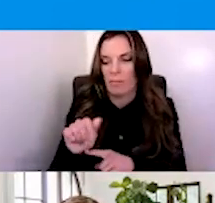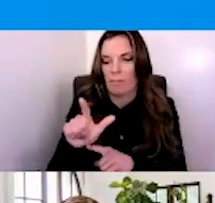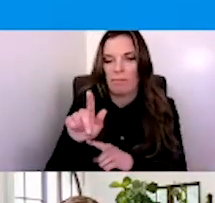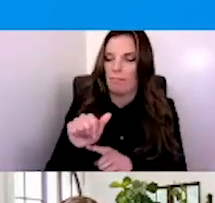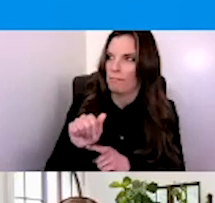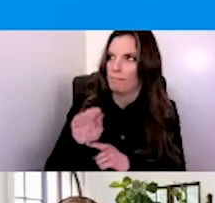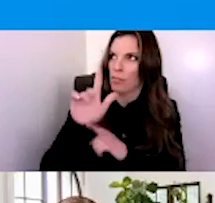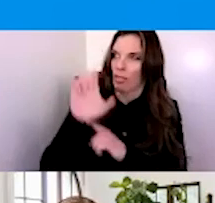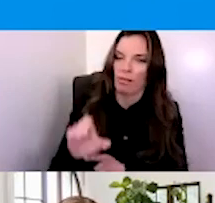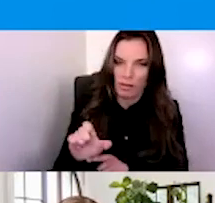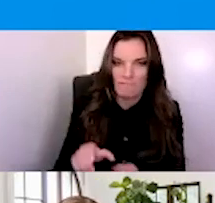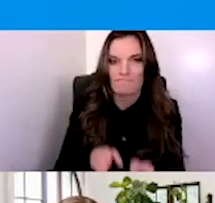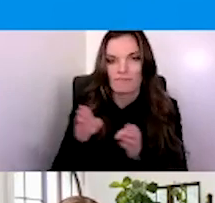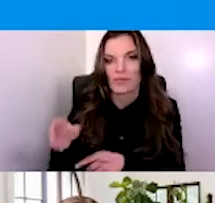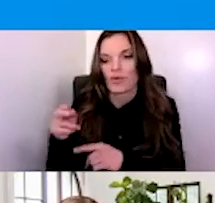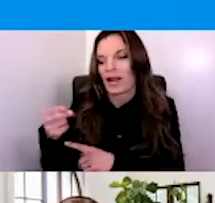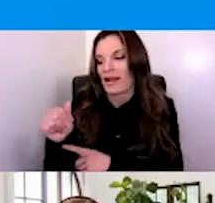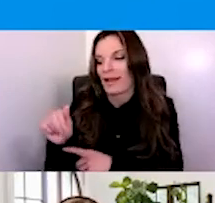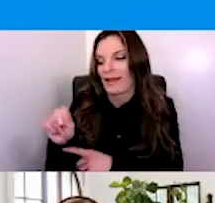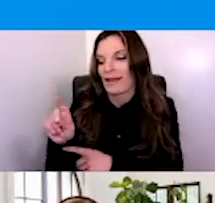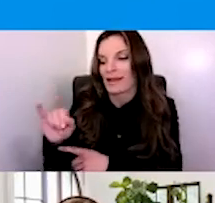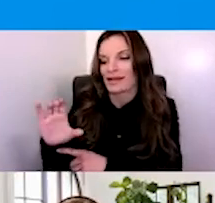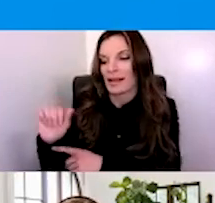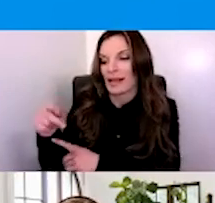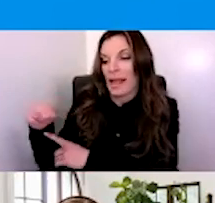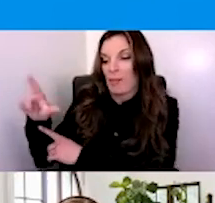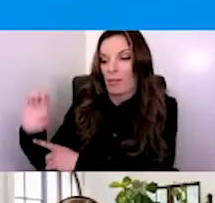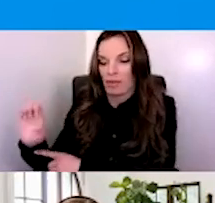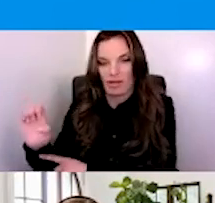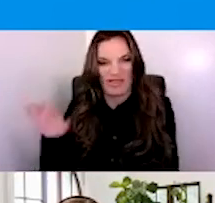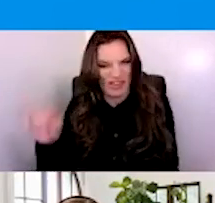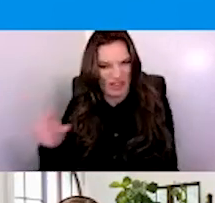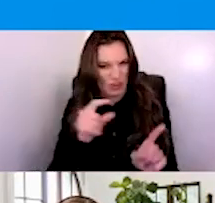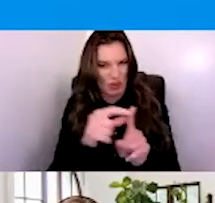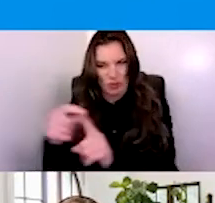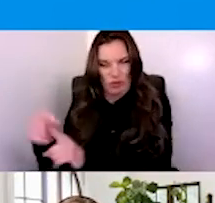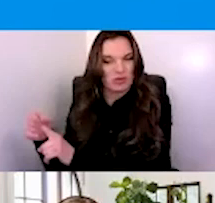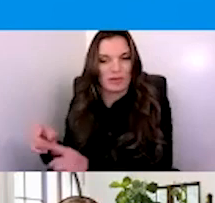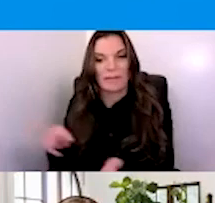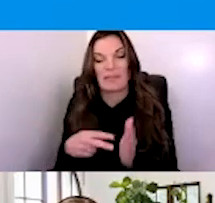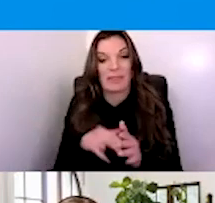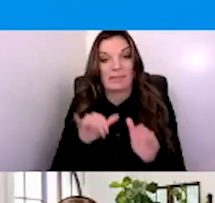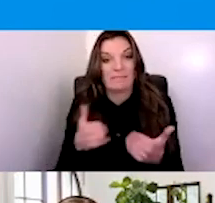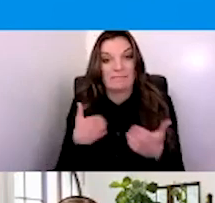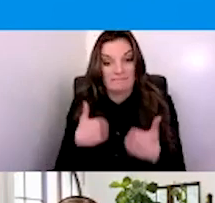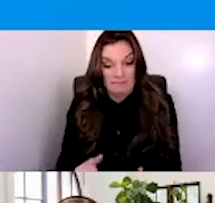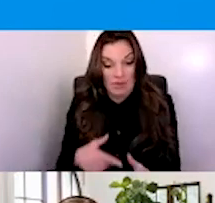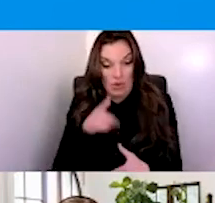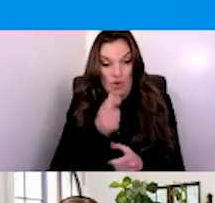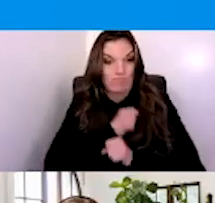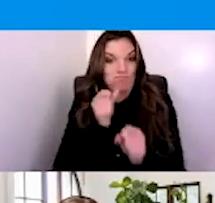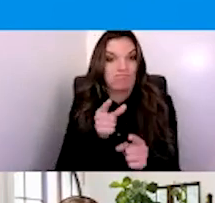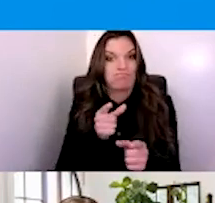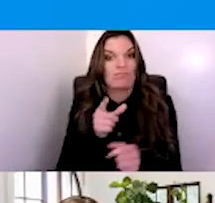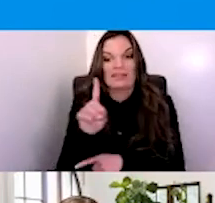heard, or handicapable, what it tells me is that this person is so uncomfortable saying the word